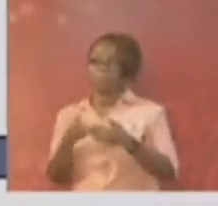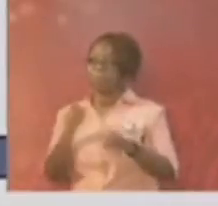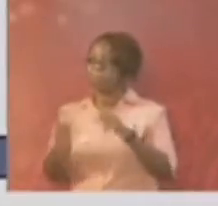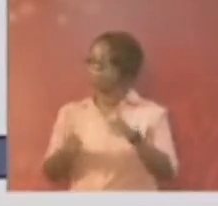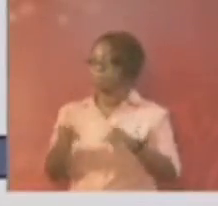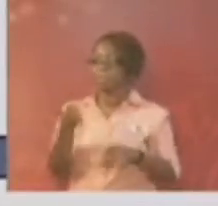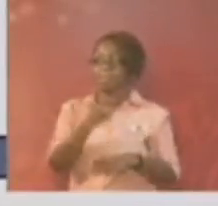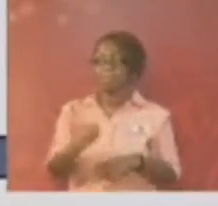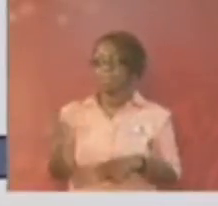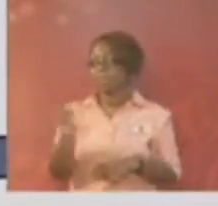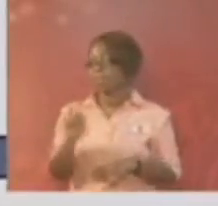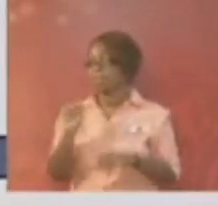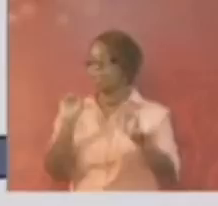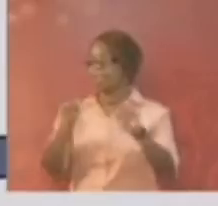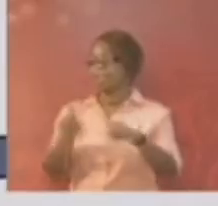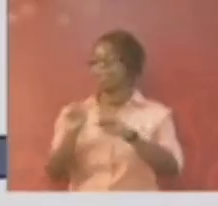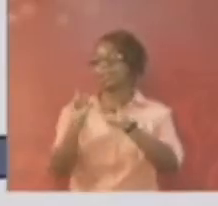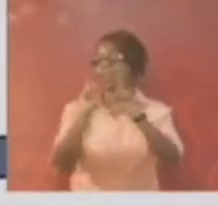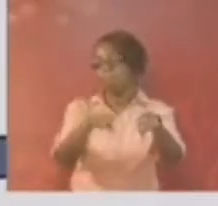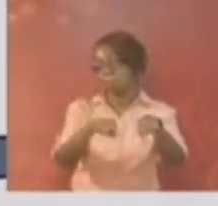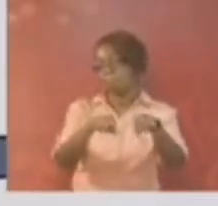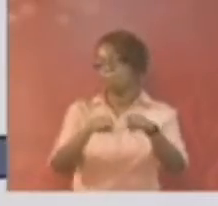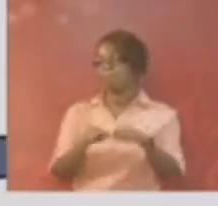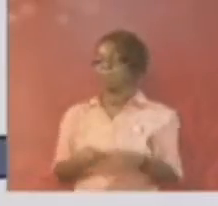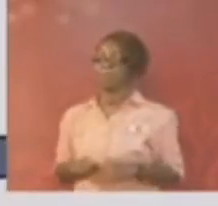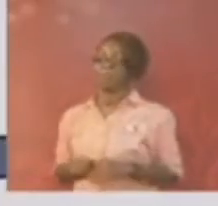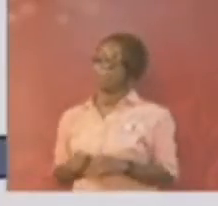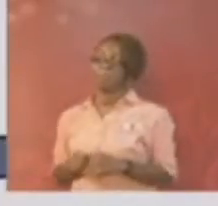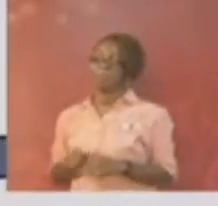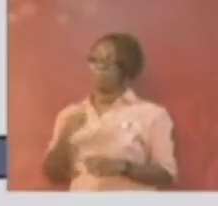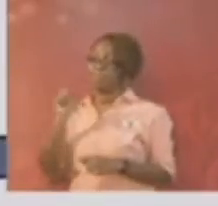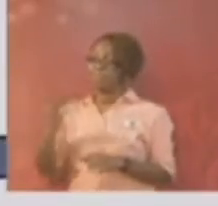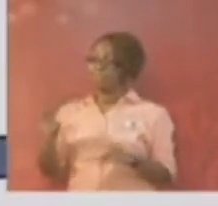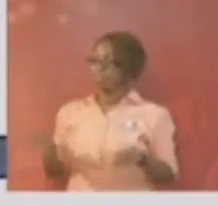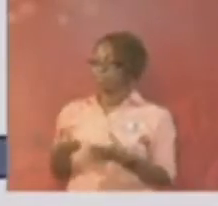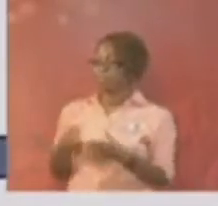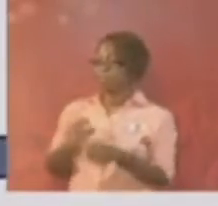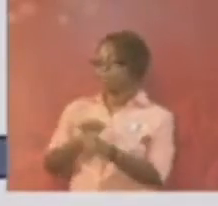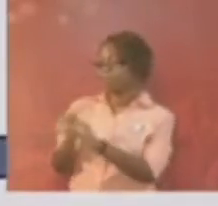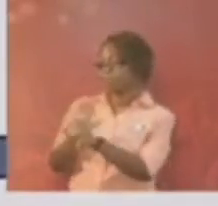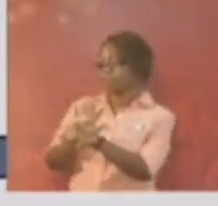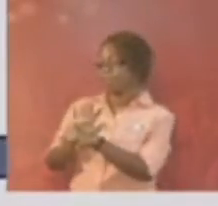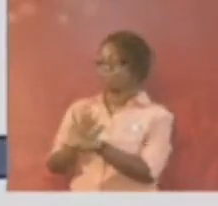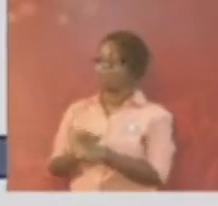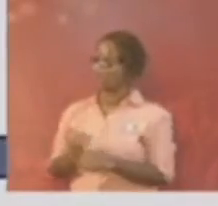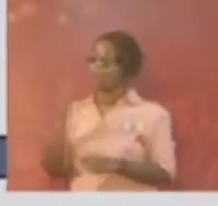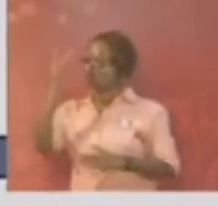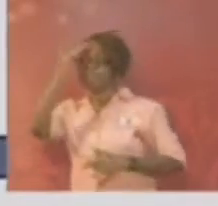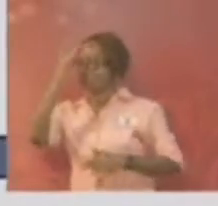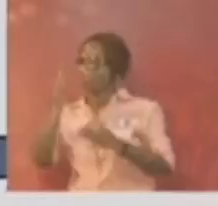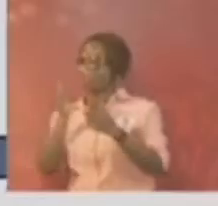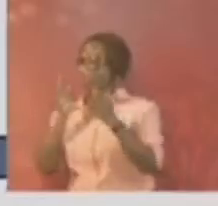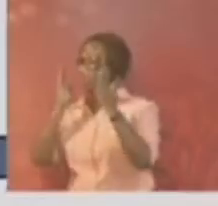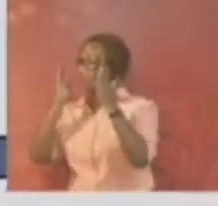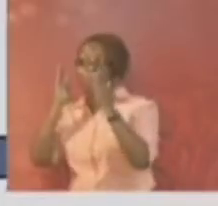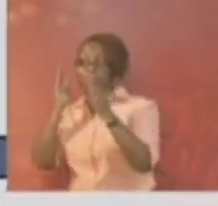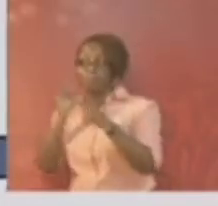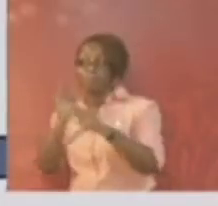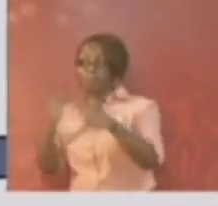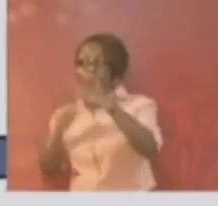to the COVID-19 patients, the primary problem that we've had to manage